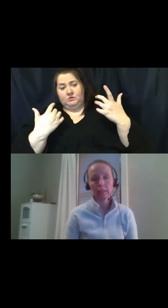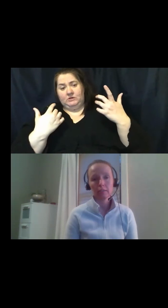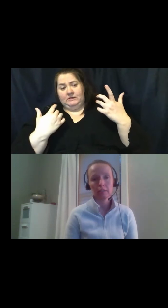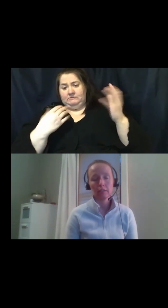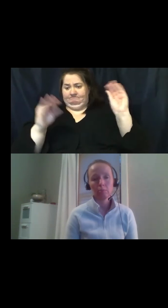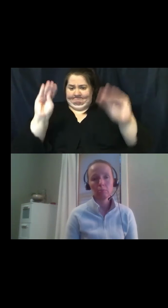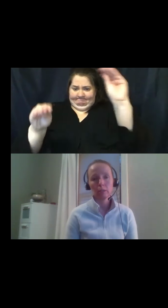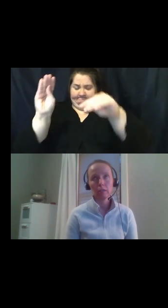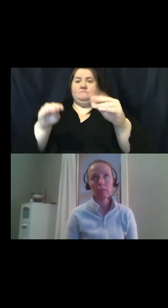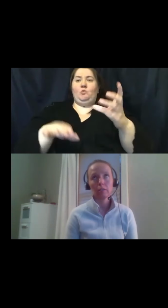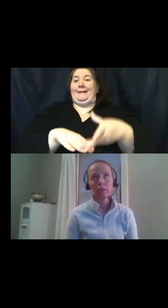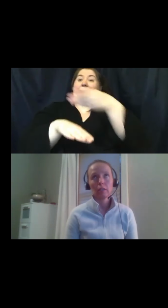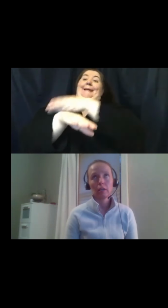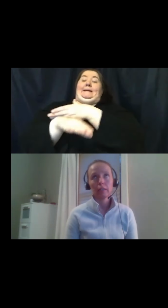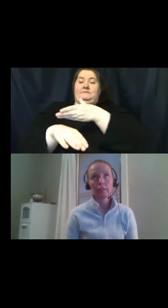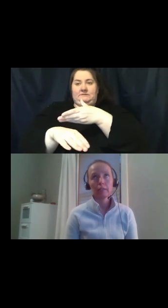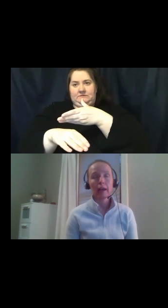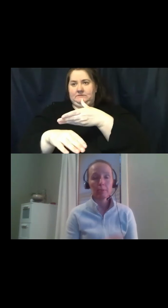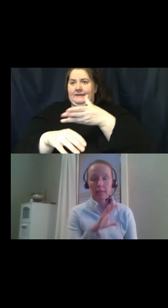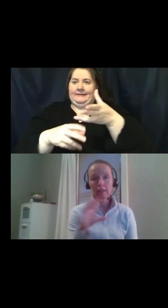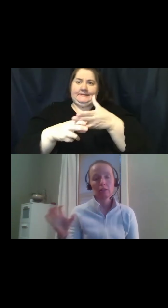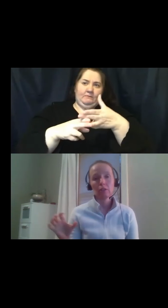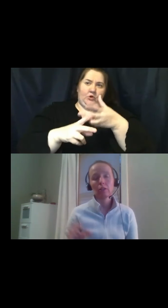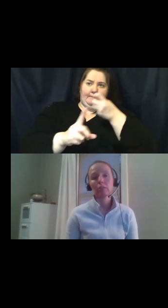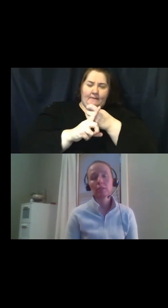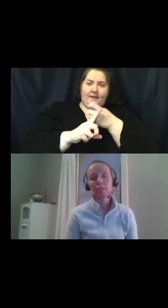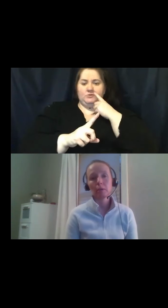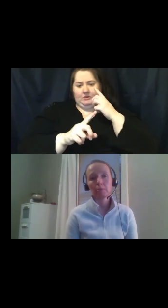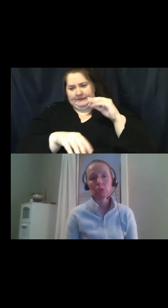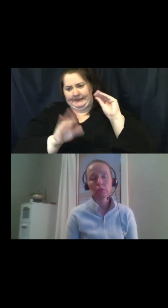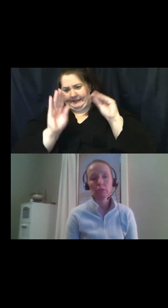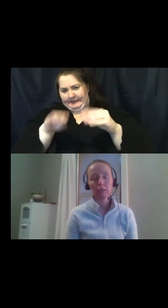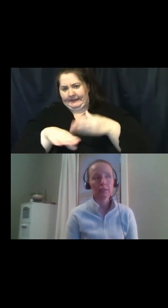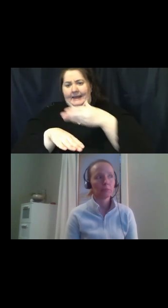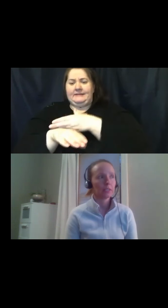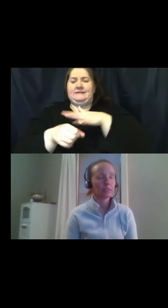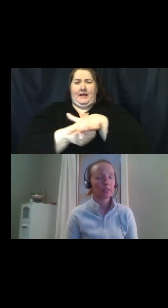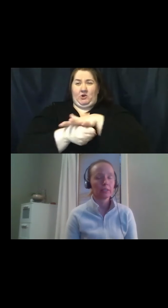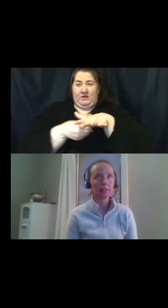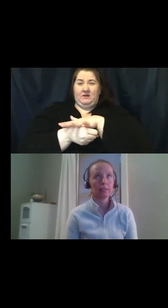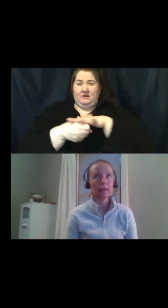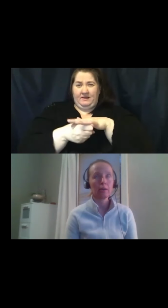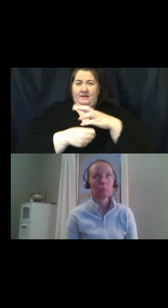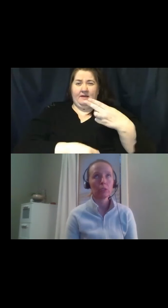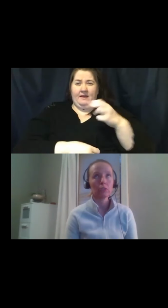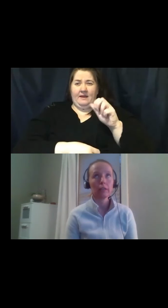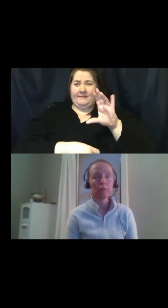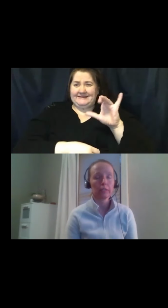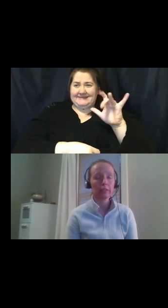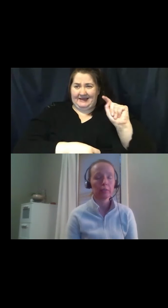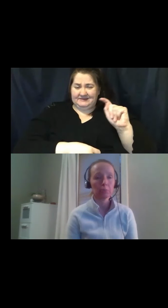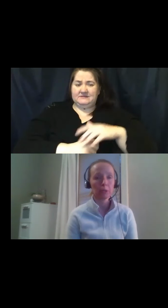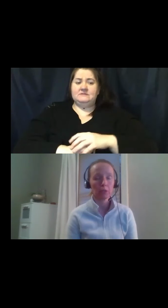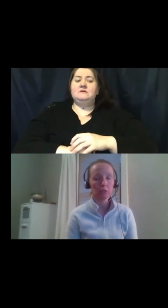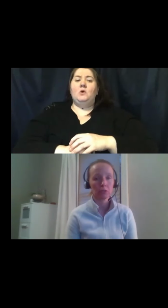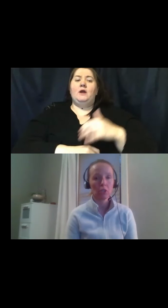also enhance the habitat along the Sammamish River in some of these areas. We do have